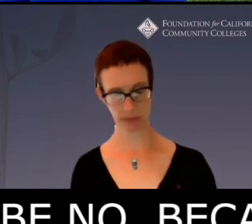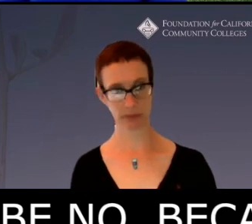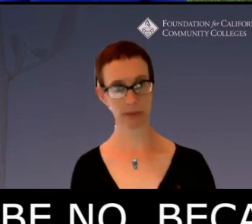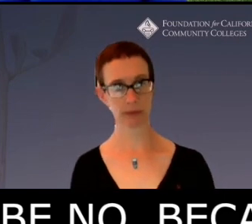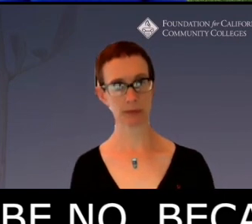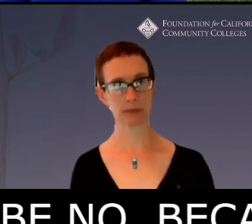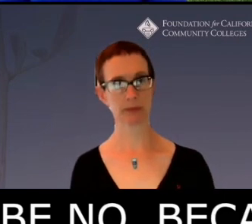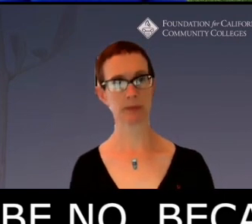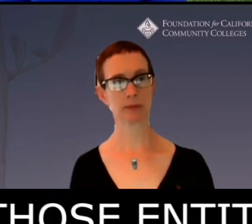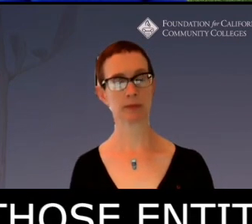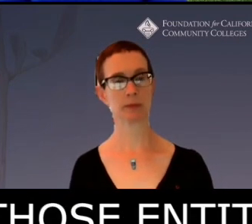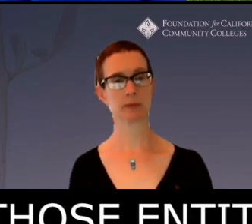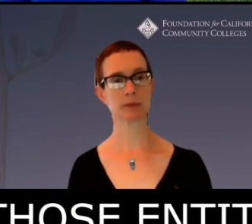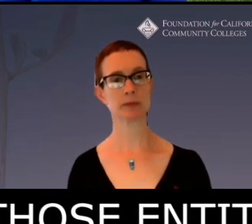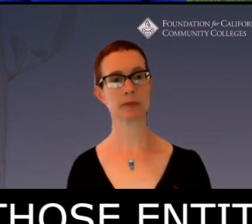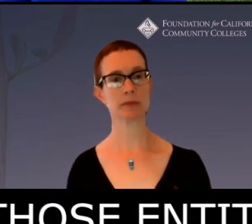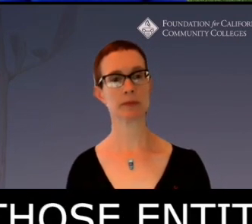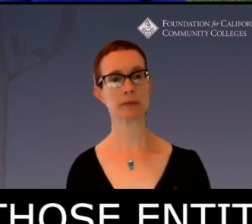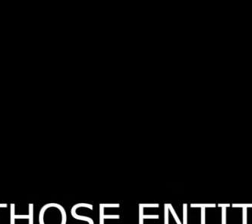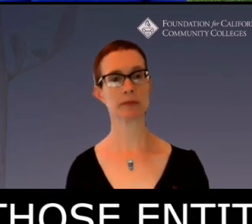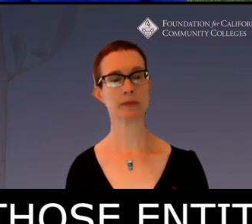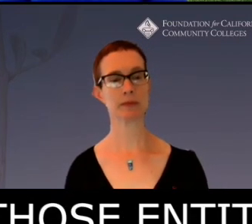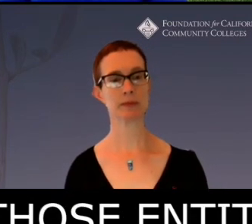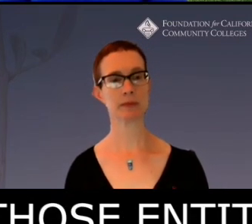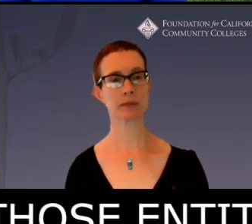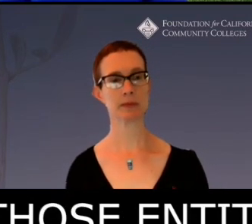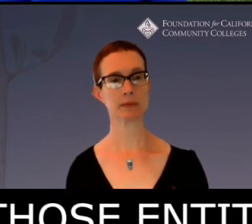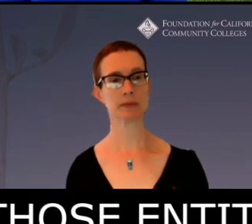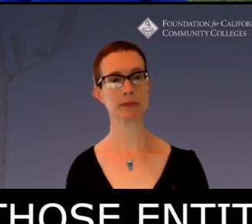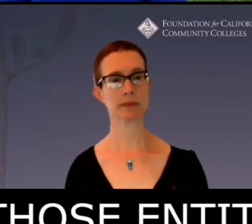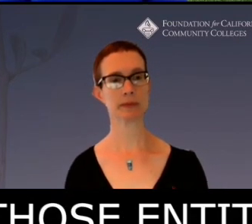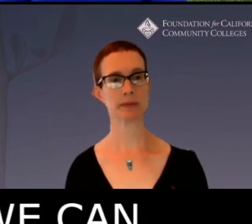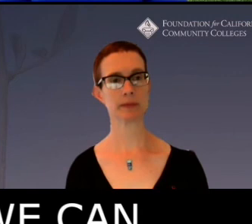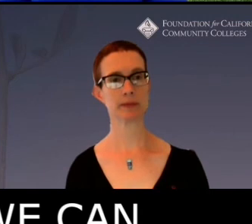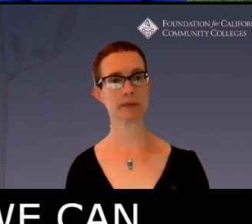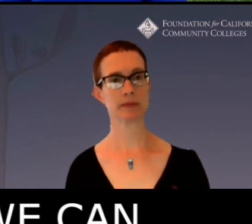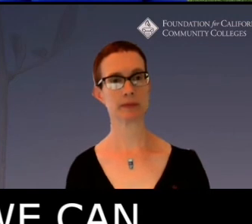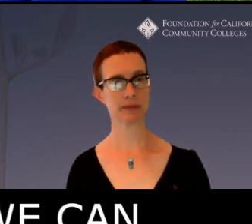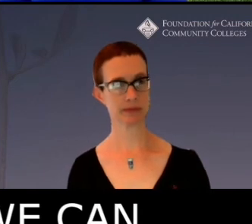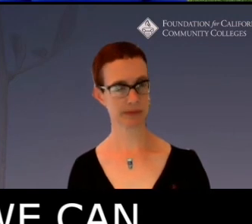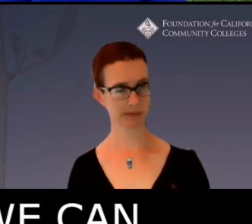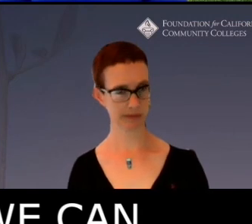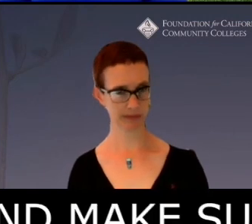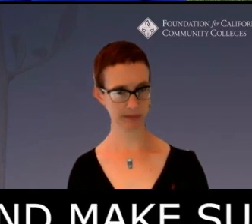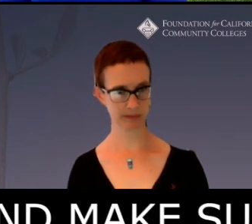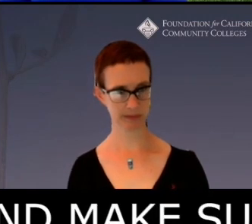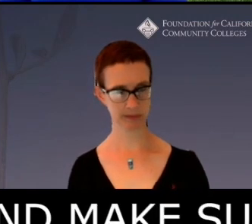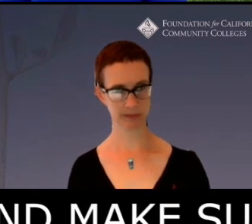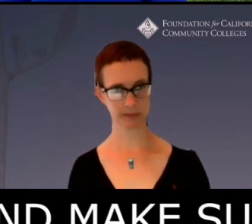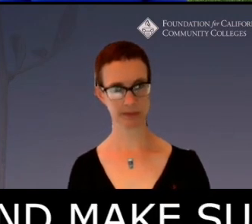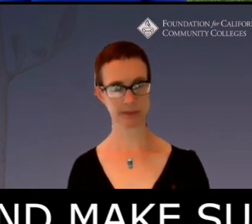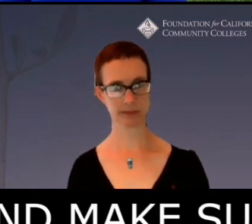are required. But we can certainly discuss that and make sure to get a response.